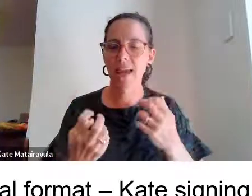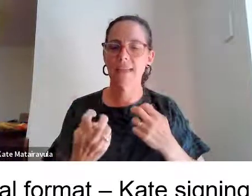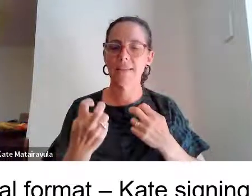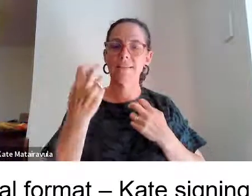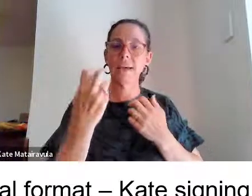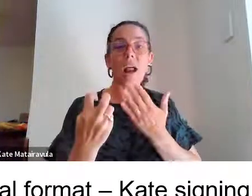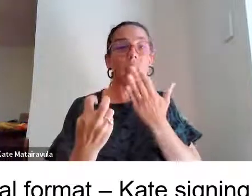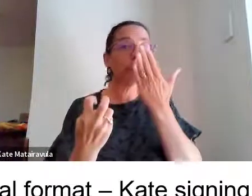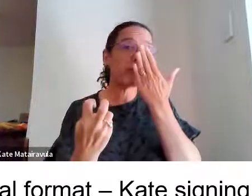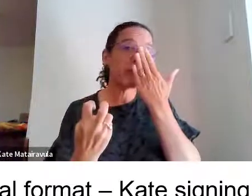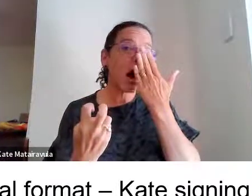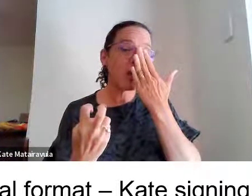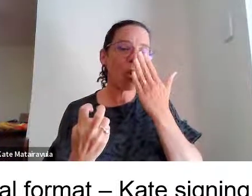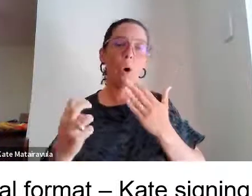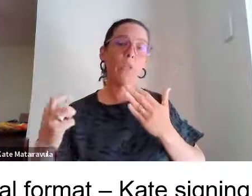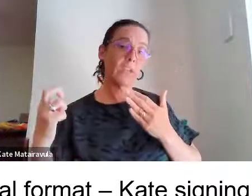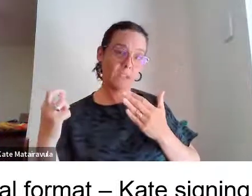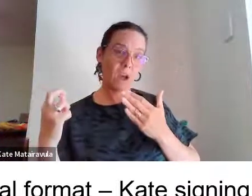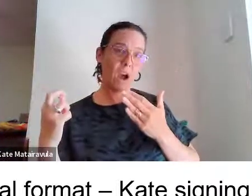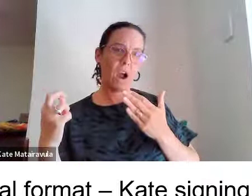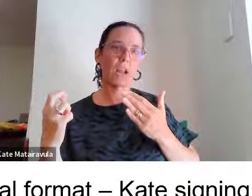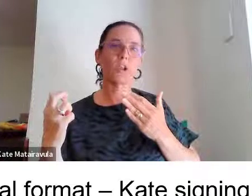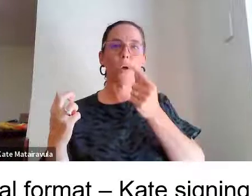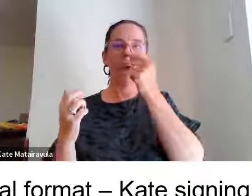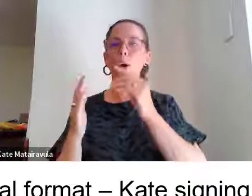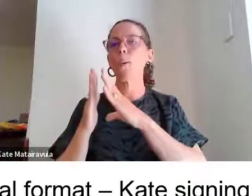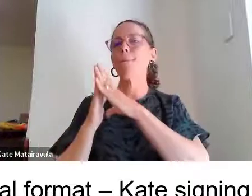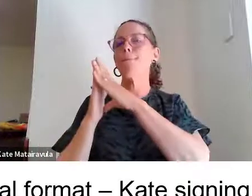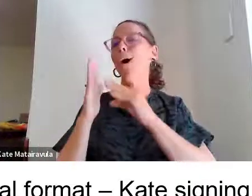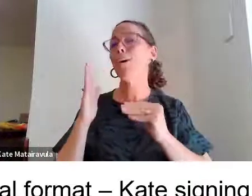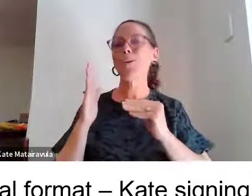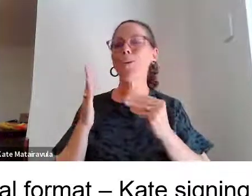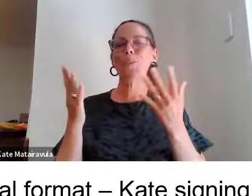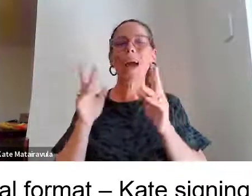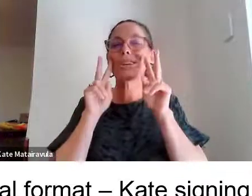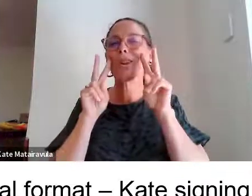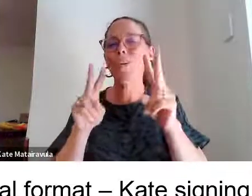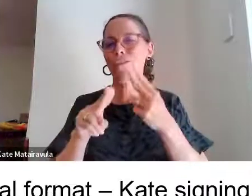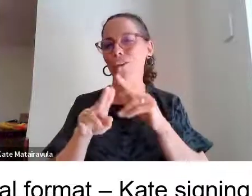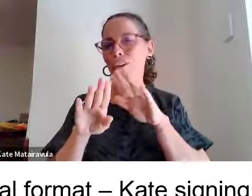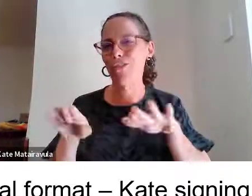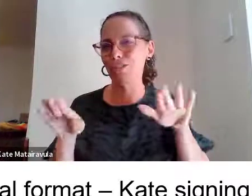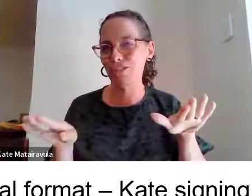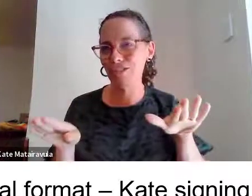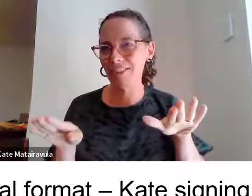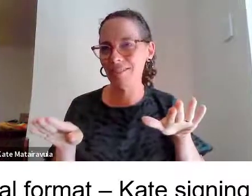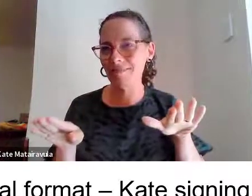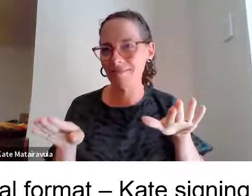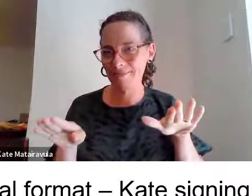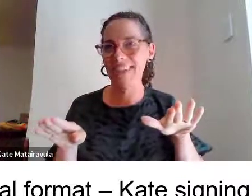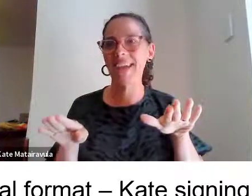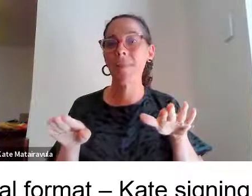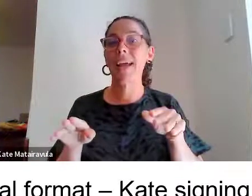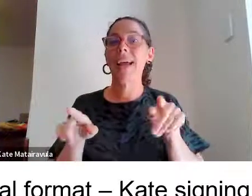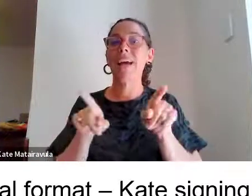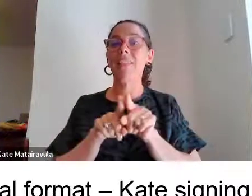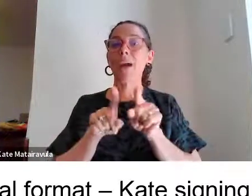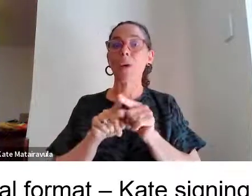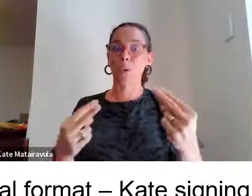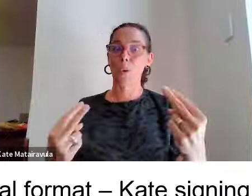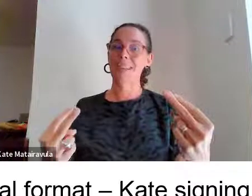interpreter this time was actually sitting in the audience. So, and also, or at the side, so that way they could also